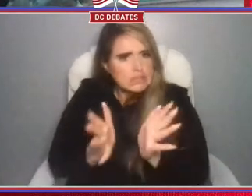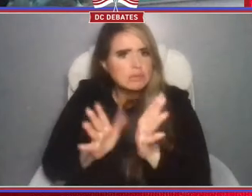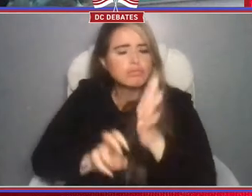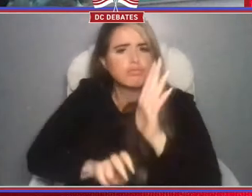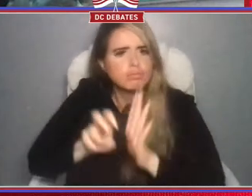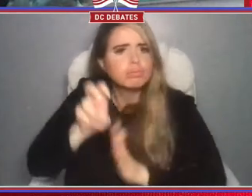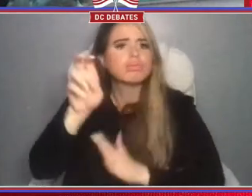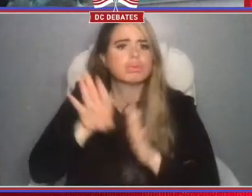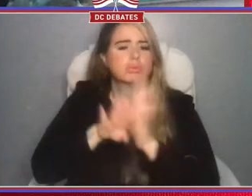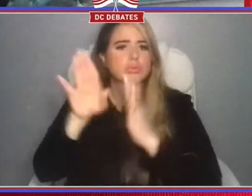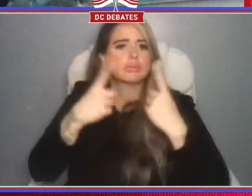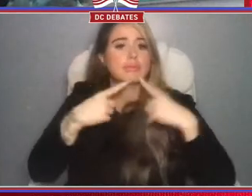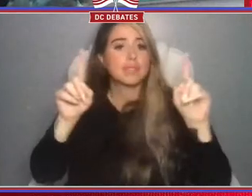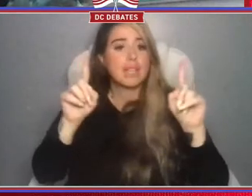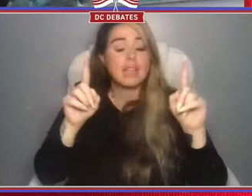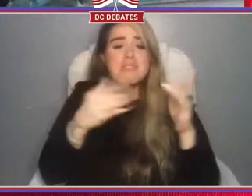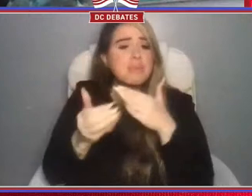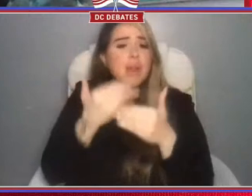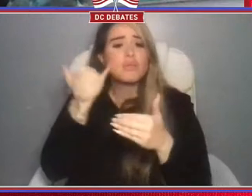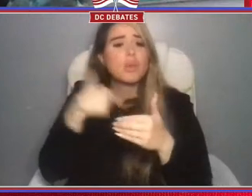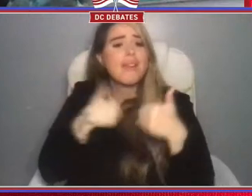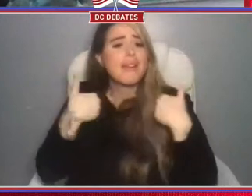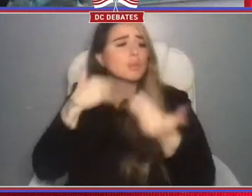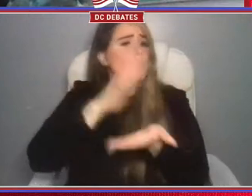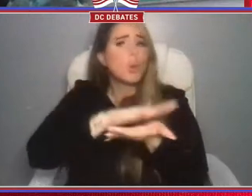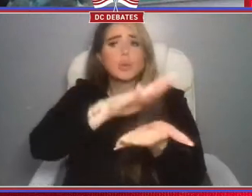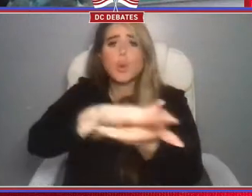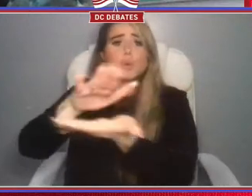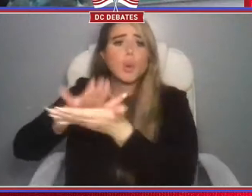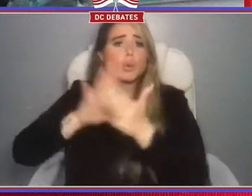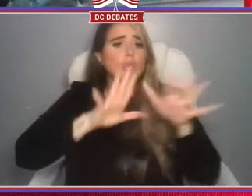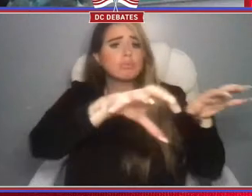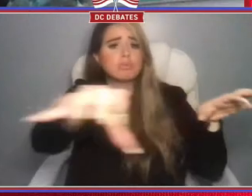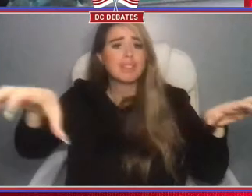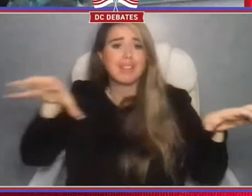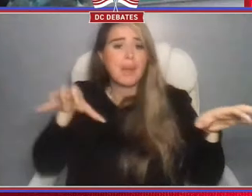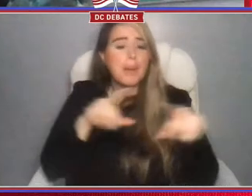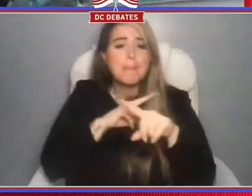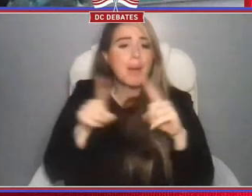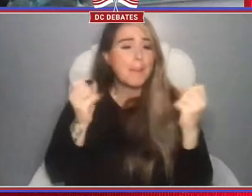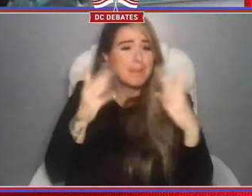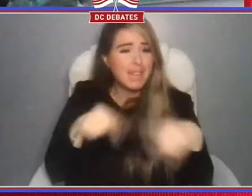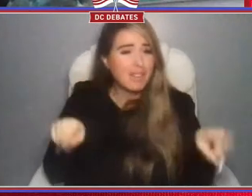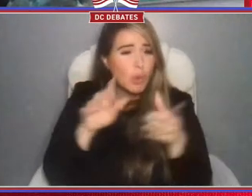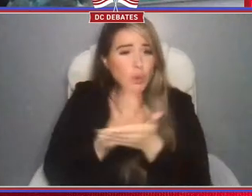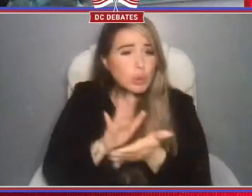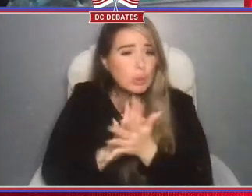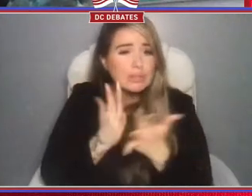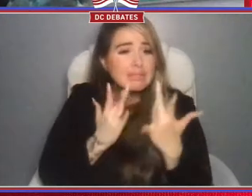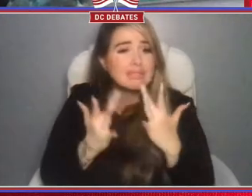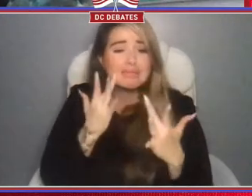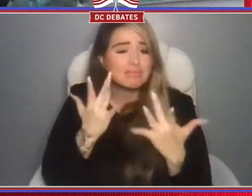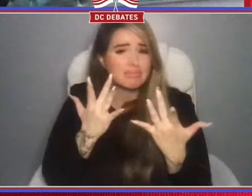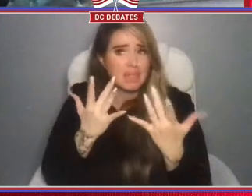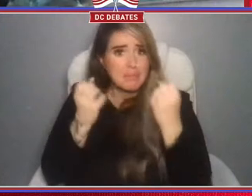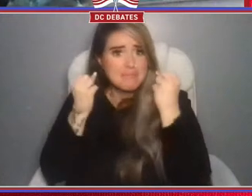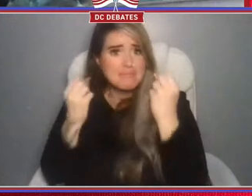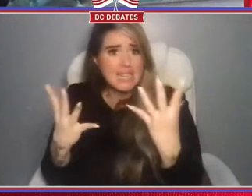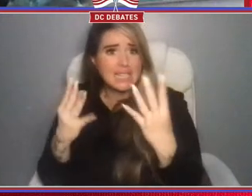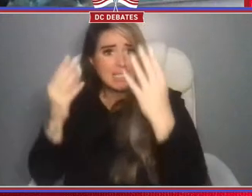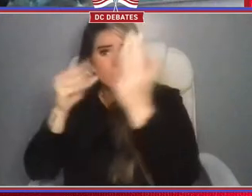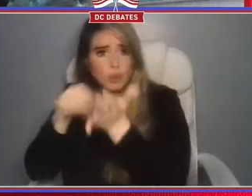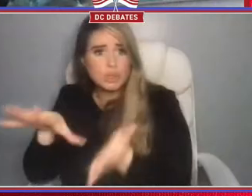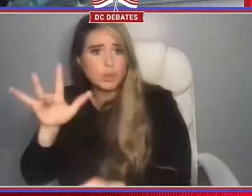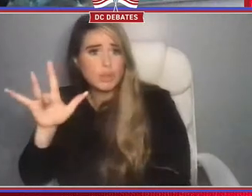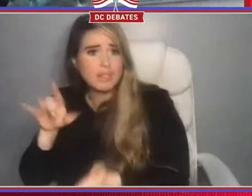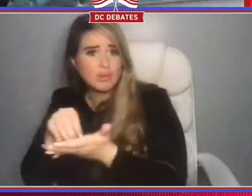number of schools, but we know there are a number of schools who are facing threshold of the 25-to-1 teacher-student ratio, and as a result, our